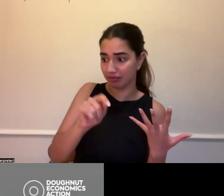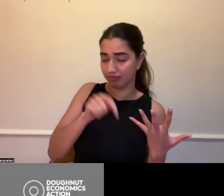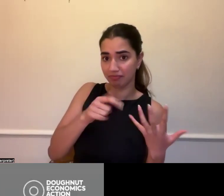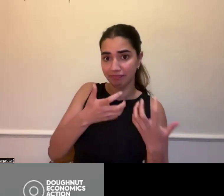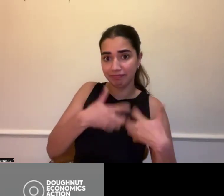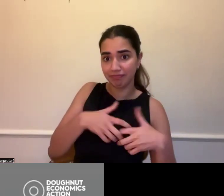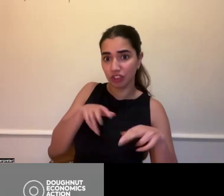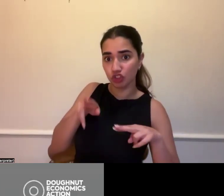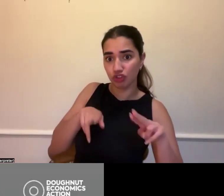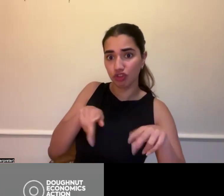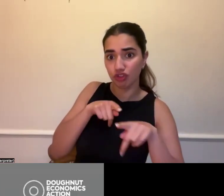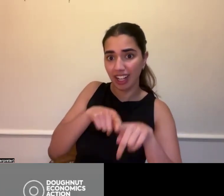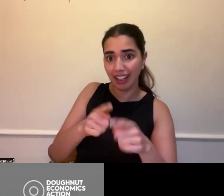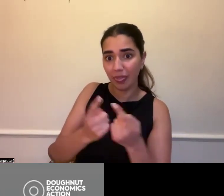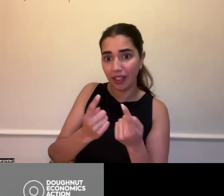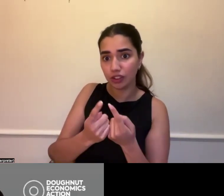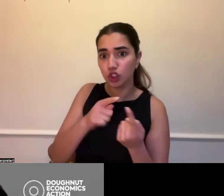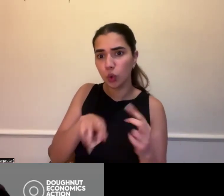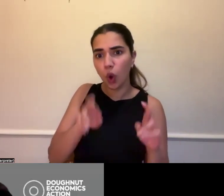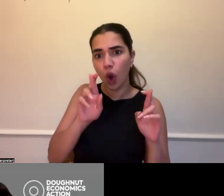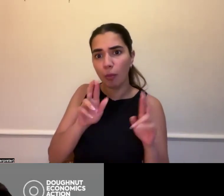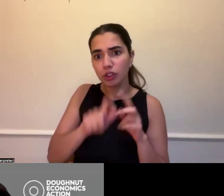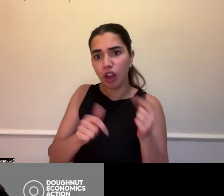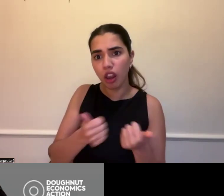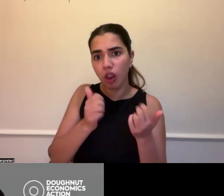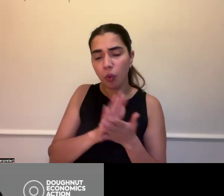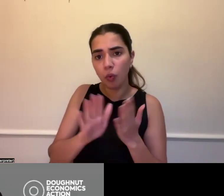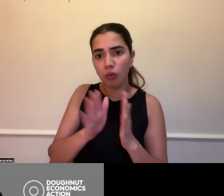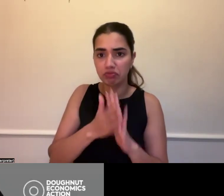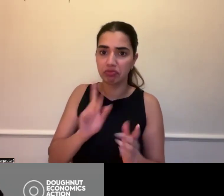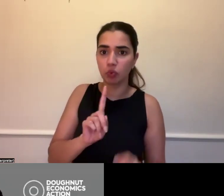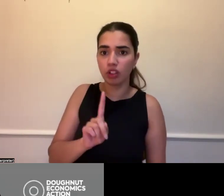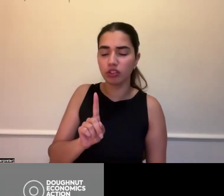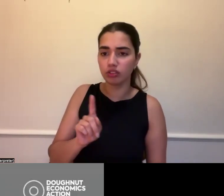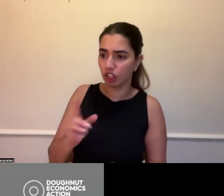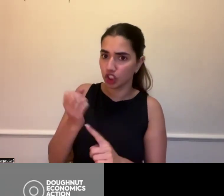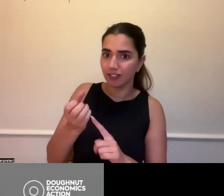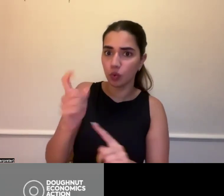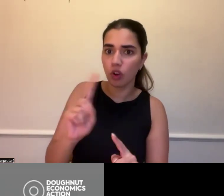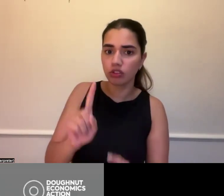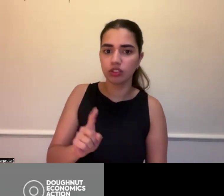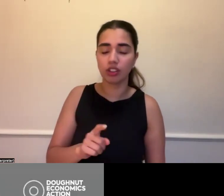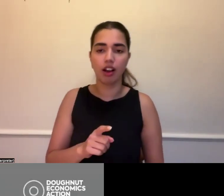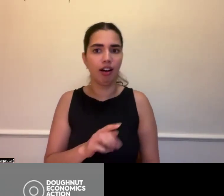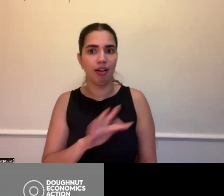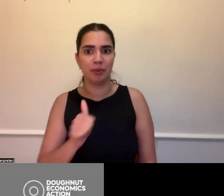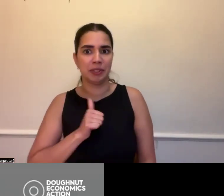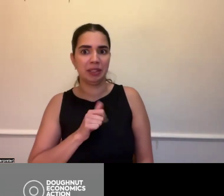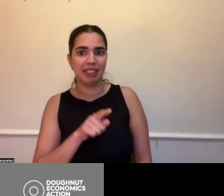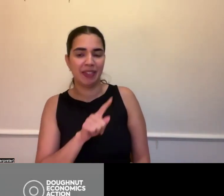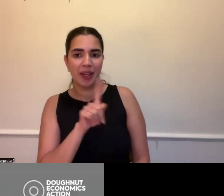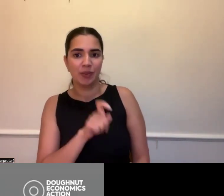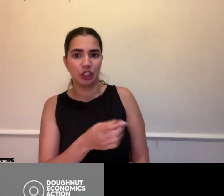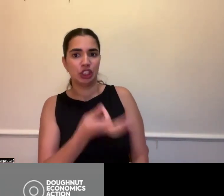it will have done? Didn't know I Ooh, was going to throw that one at you, did you? no, I wasn't expecting that one.